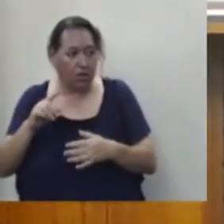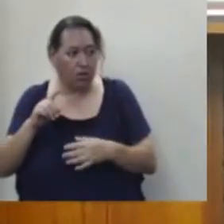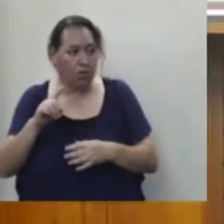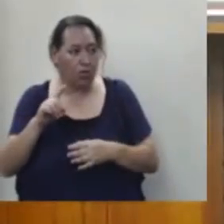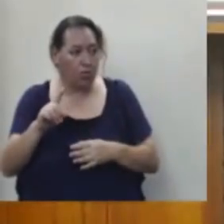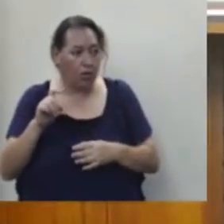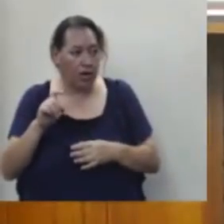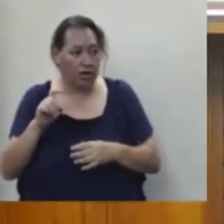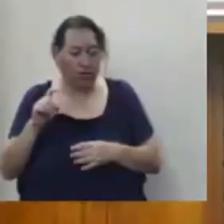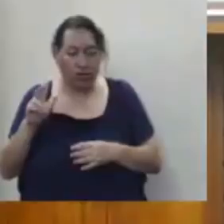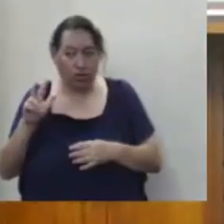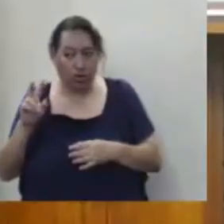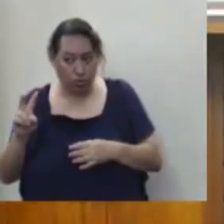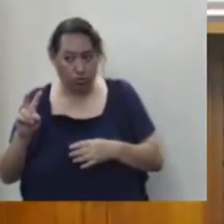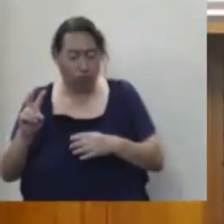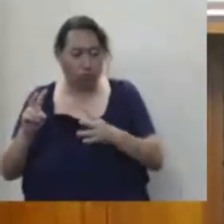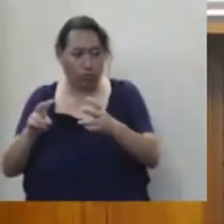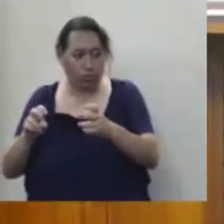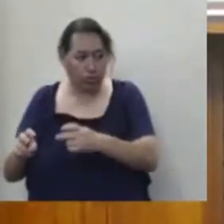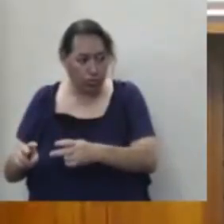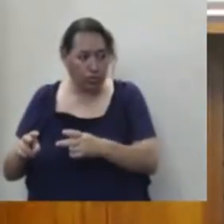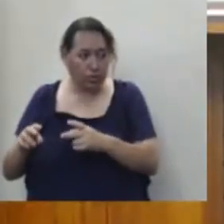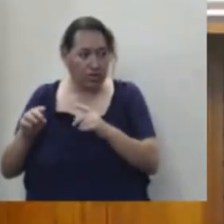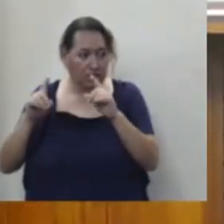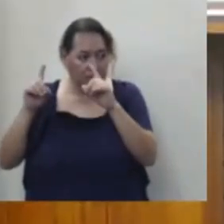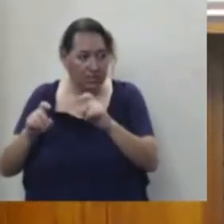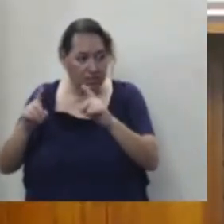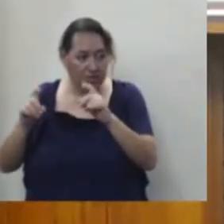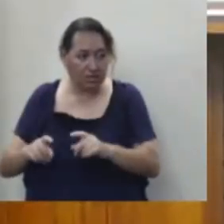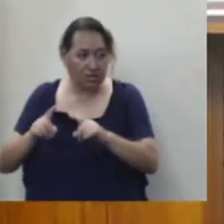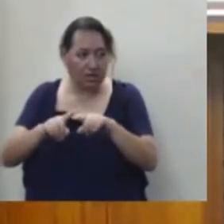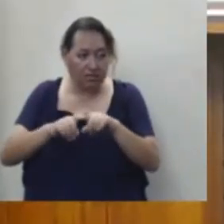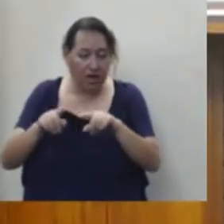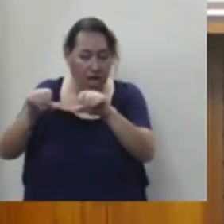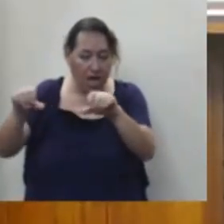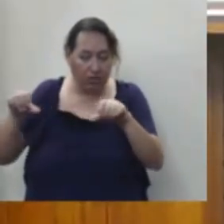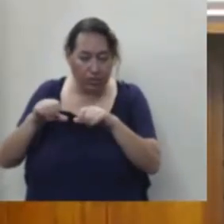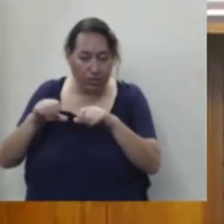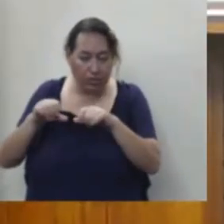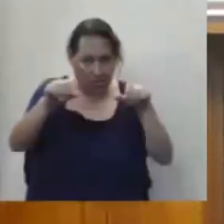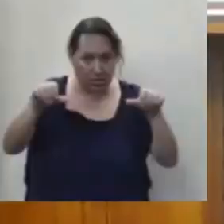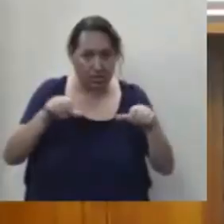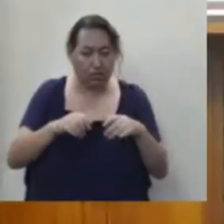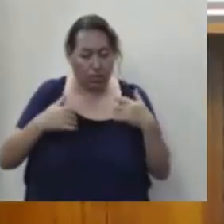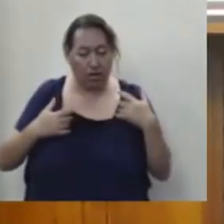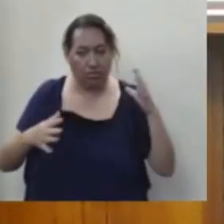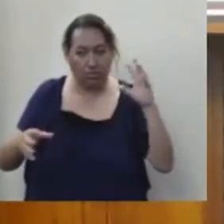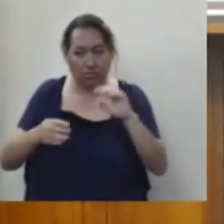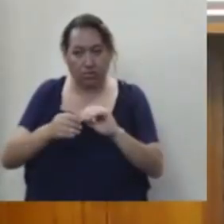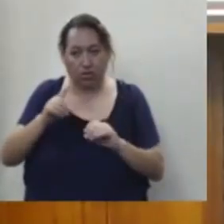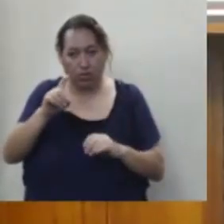we mentioned so many times, we get tests from different areas. For example, we have accumulated